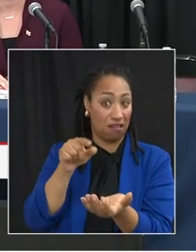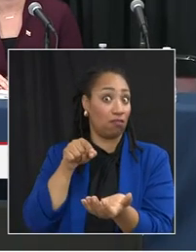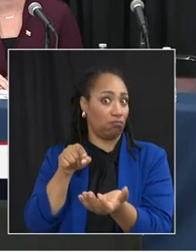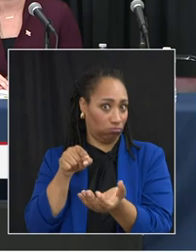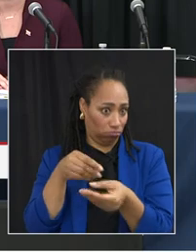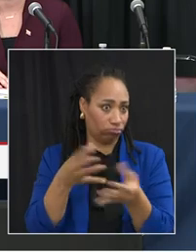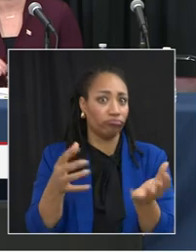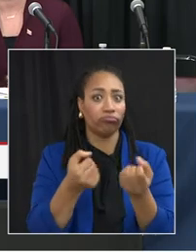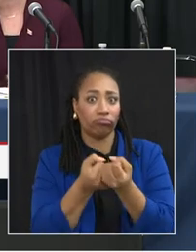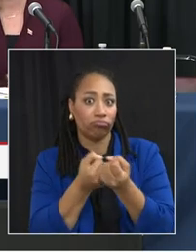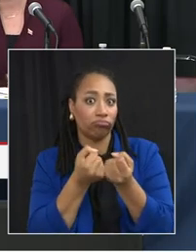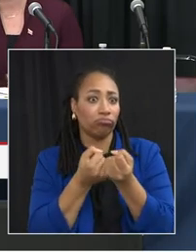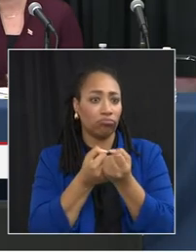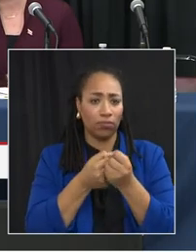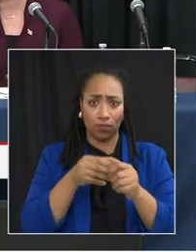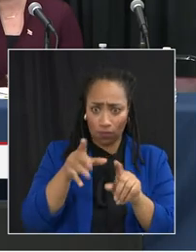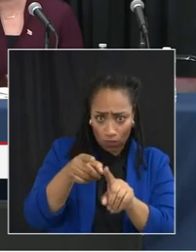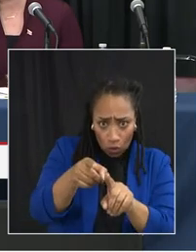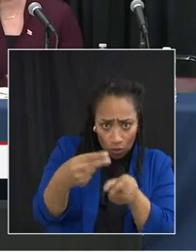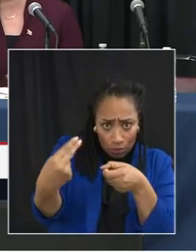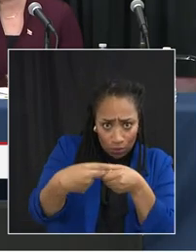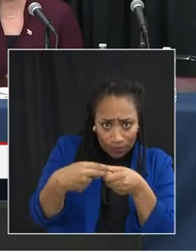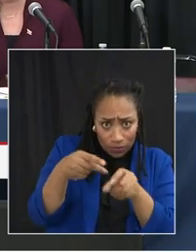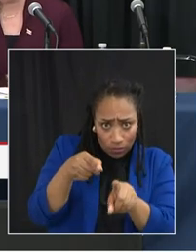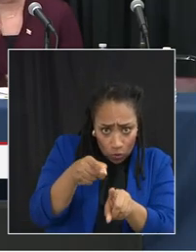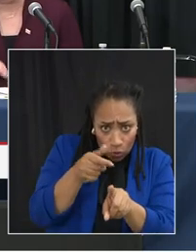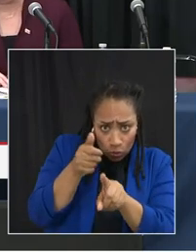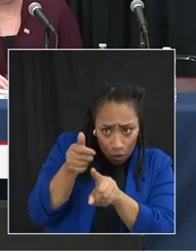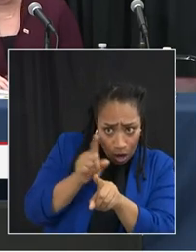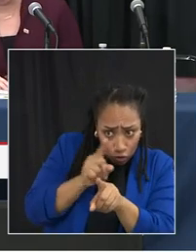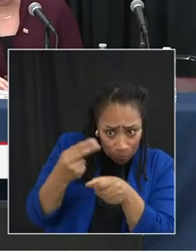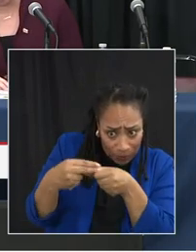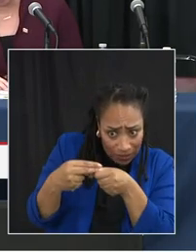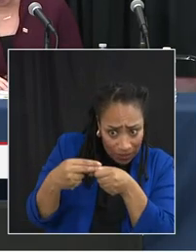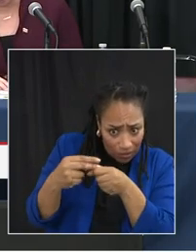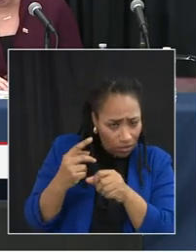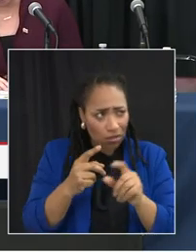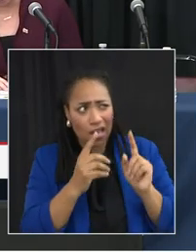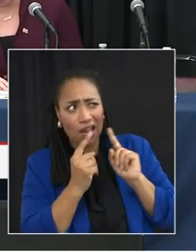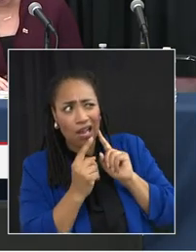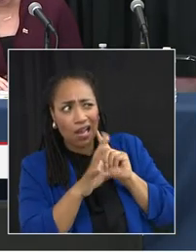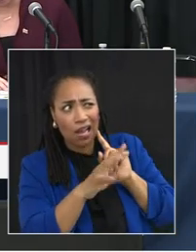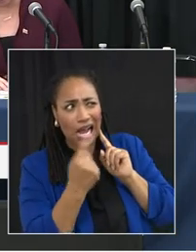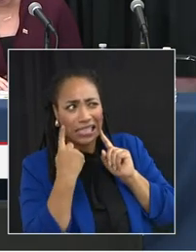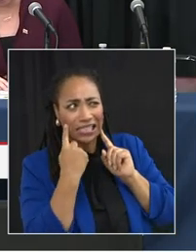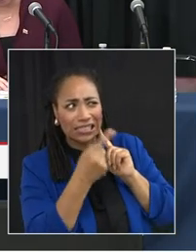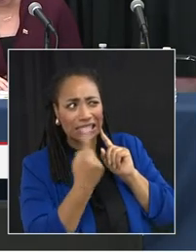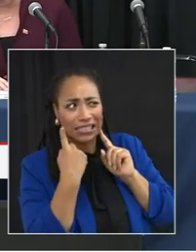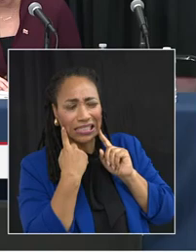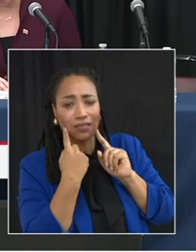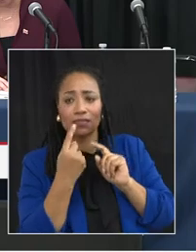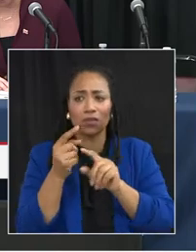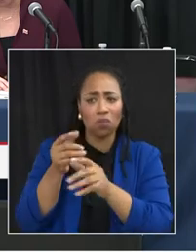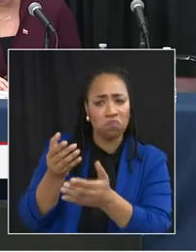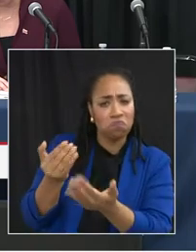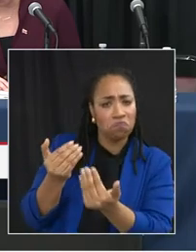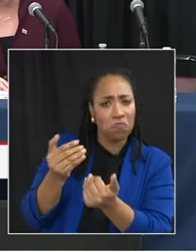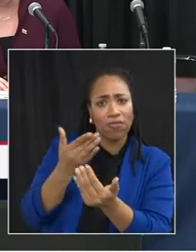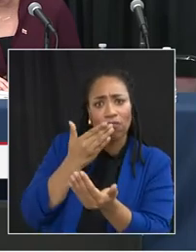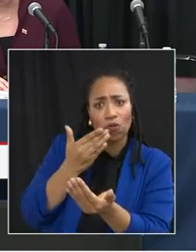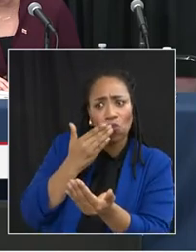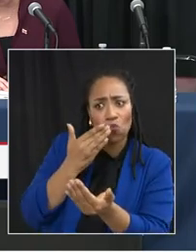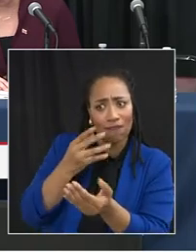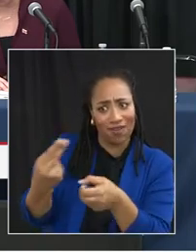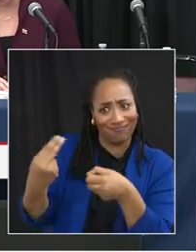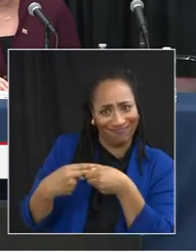Yes, she is. Director Hines, she's a current participant. Okay. So thank you so much for your participation. Just a little bit about the